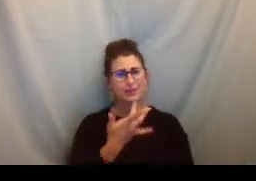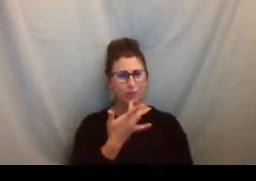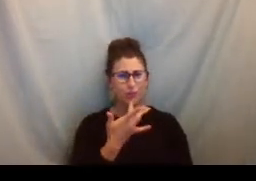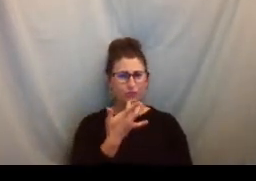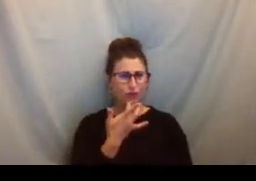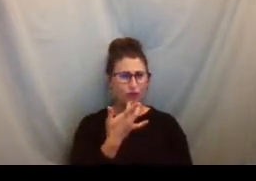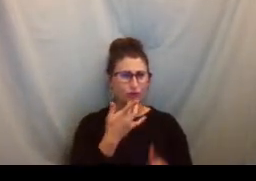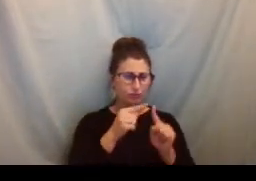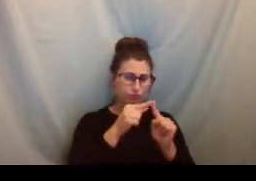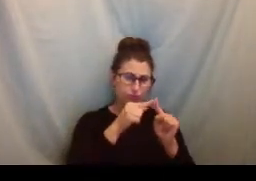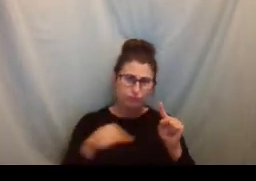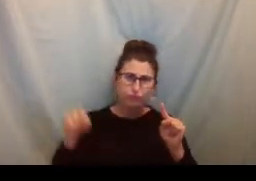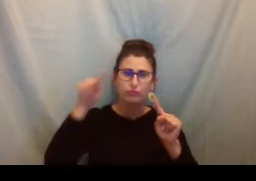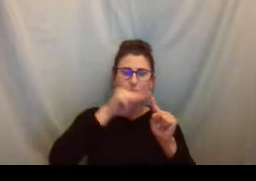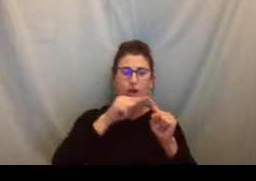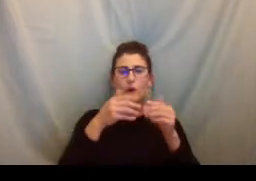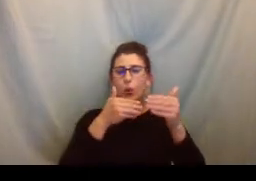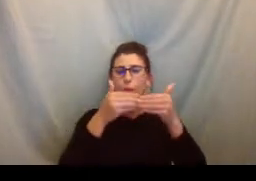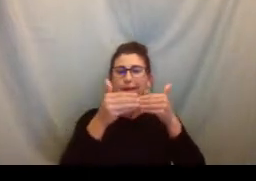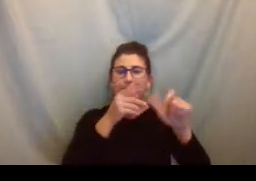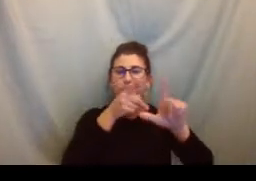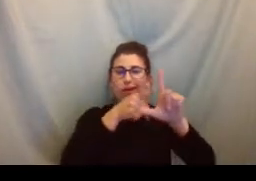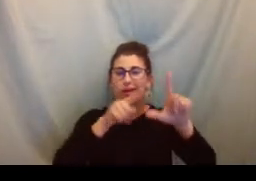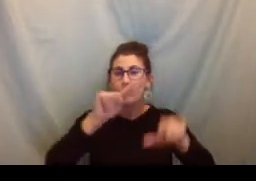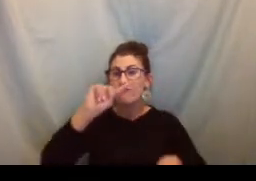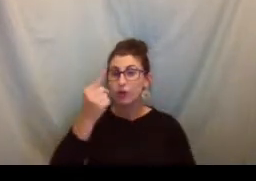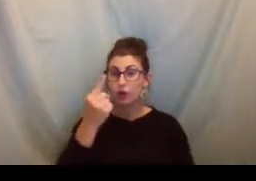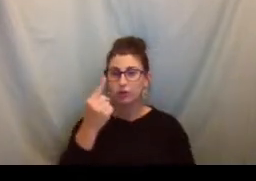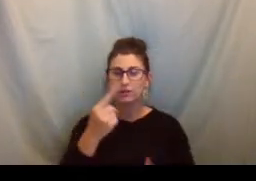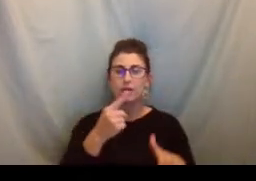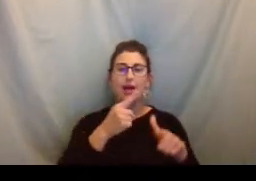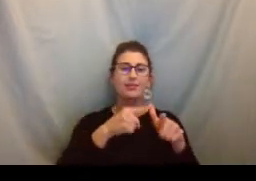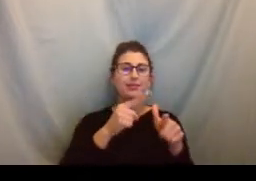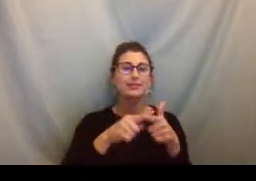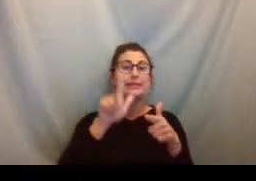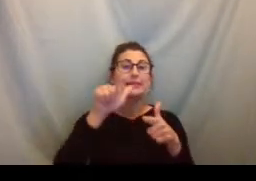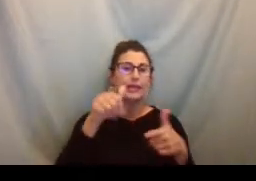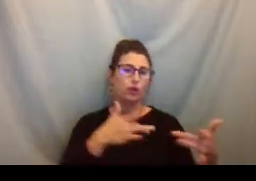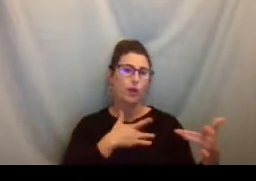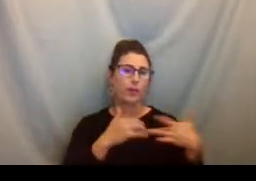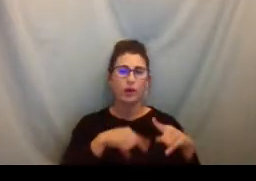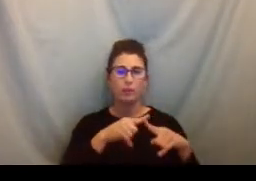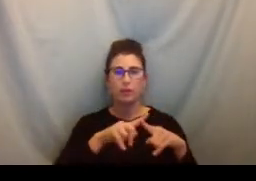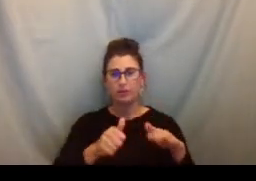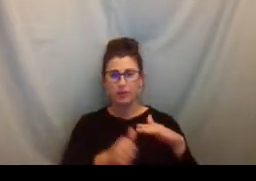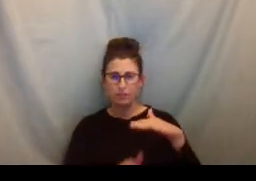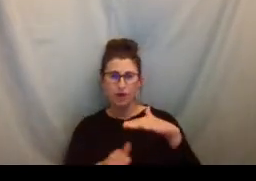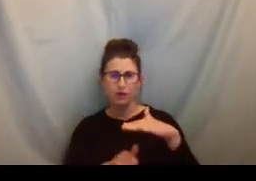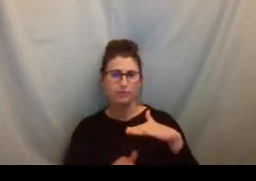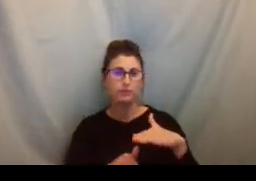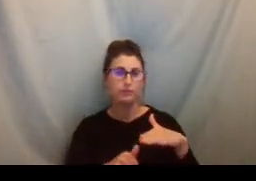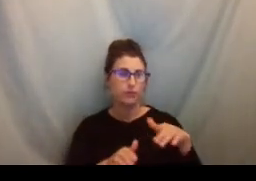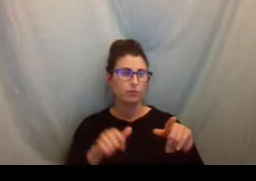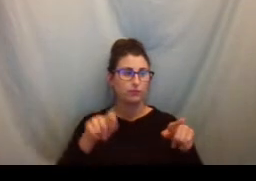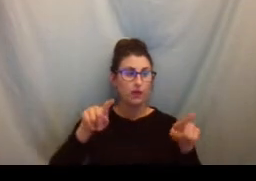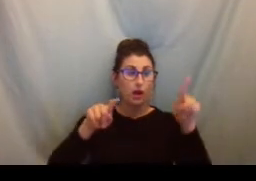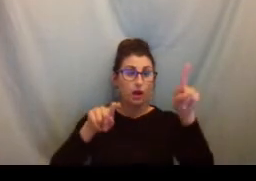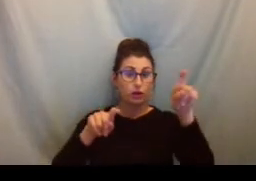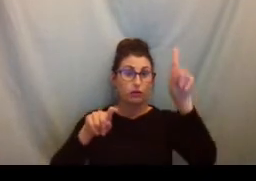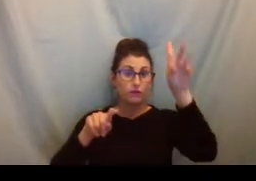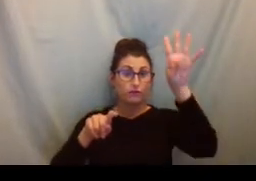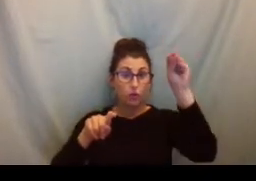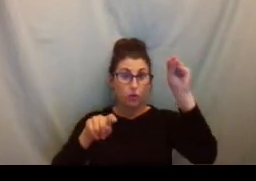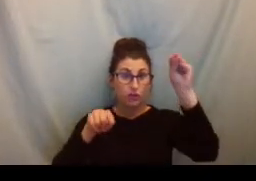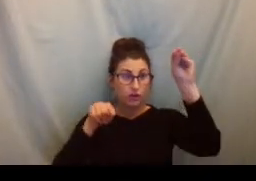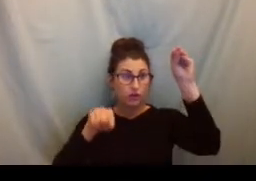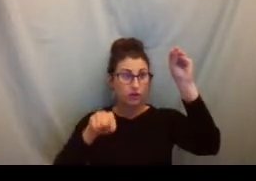go around wherever that angle is first, and then I think about the bottom part. Alright, so here's 140, so that